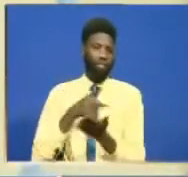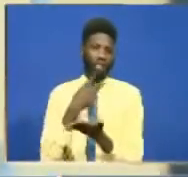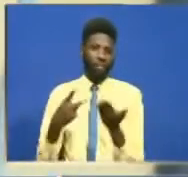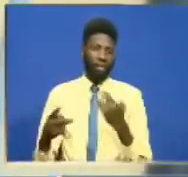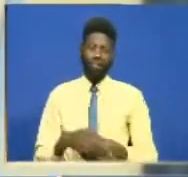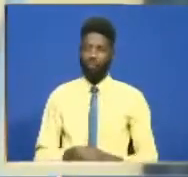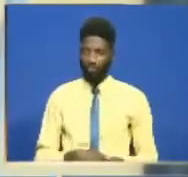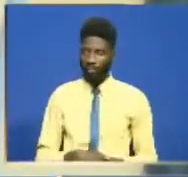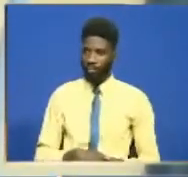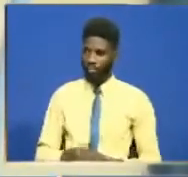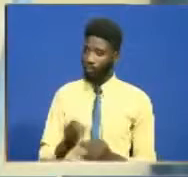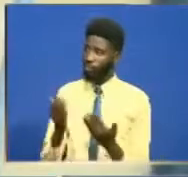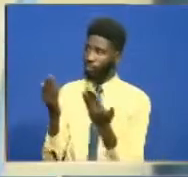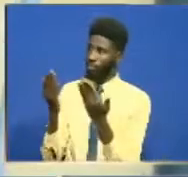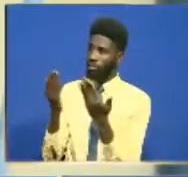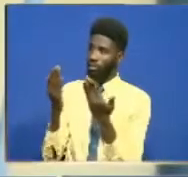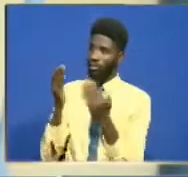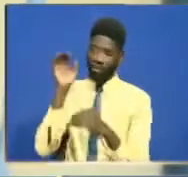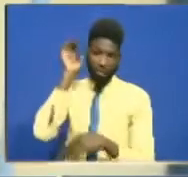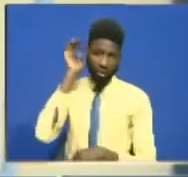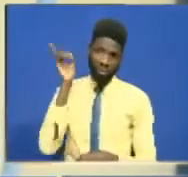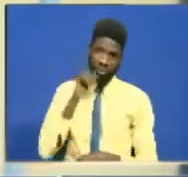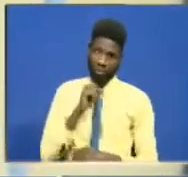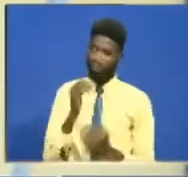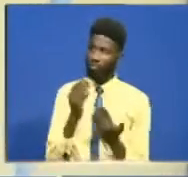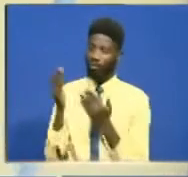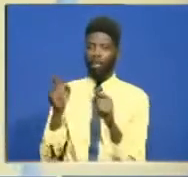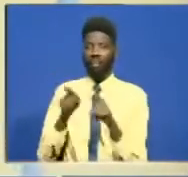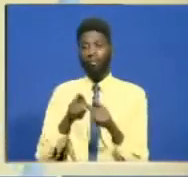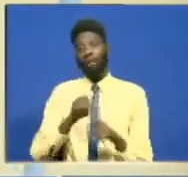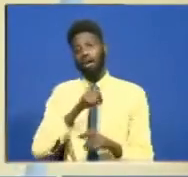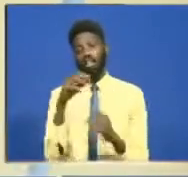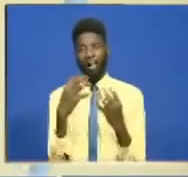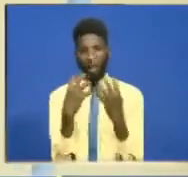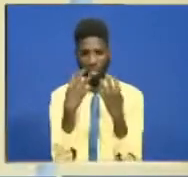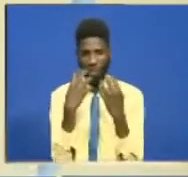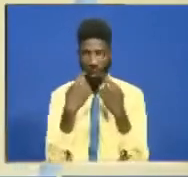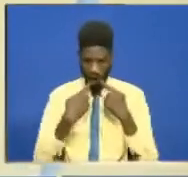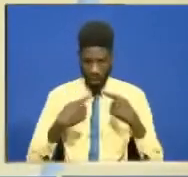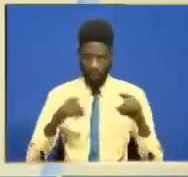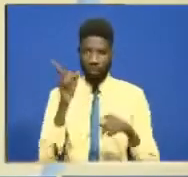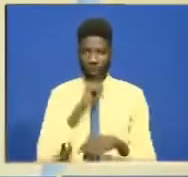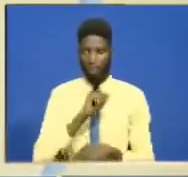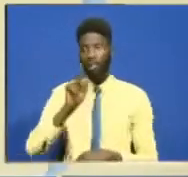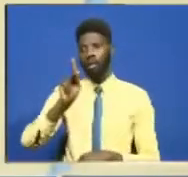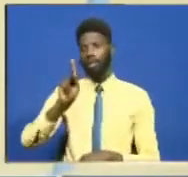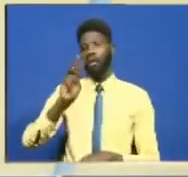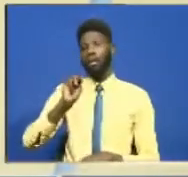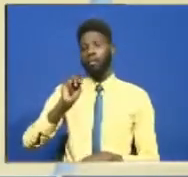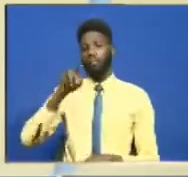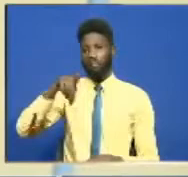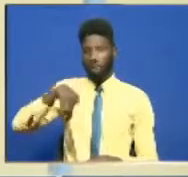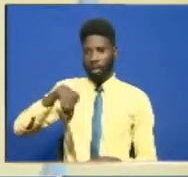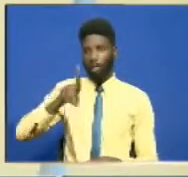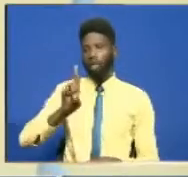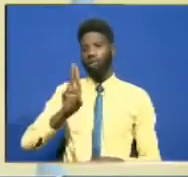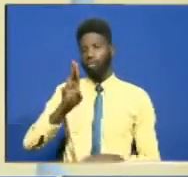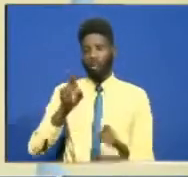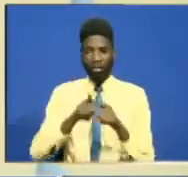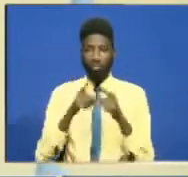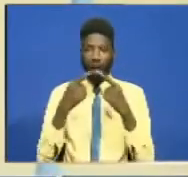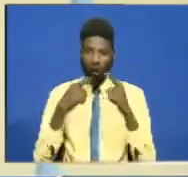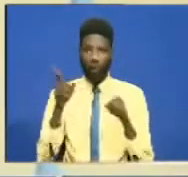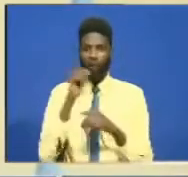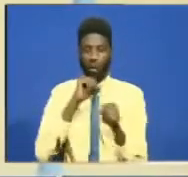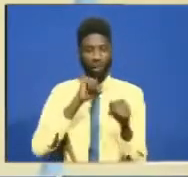Muchuma, like you've heard it, this is yet another presser that they've given unto us. And remember, the KMPDU also had another presser, of course, concerning the same issue. This